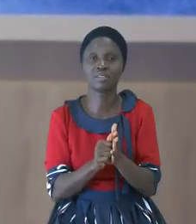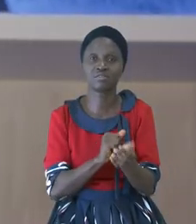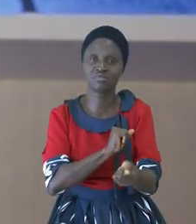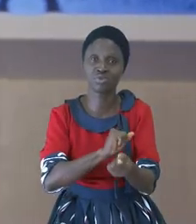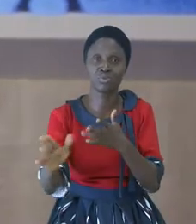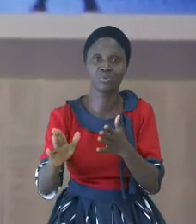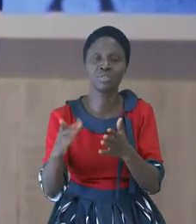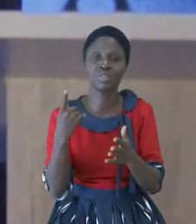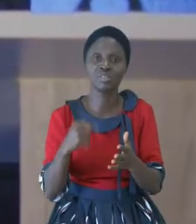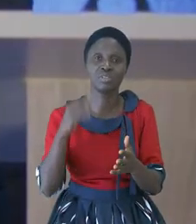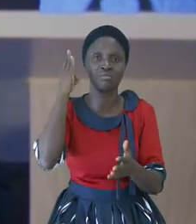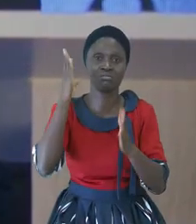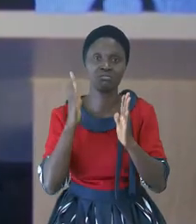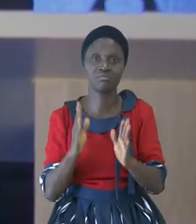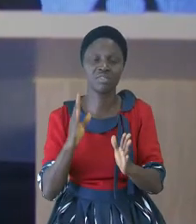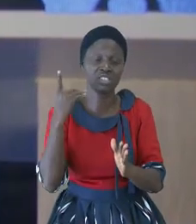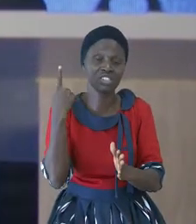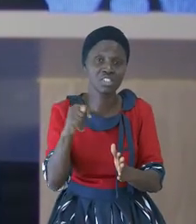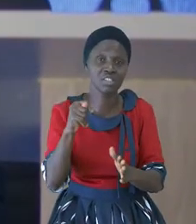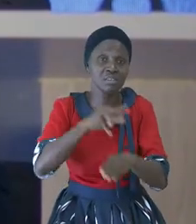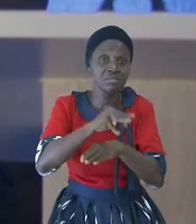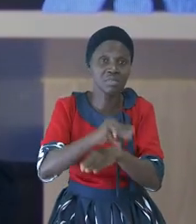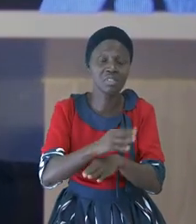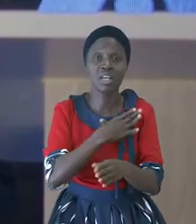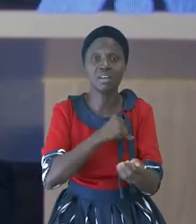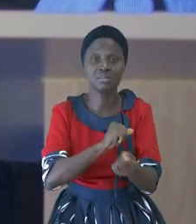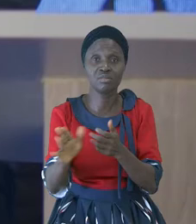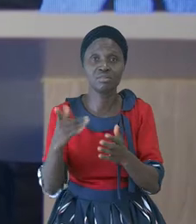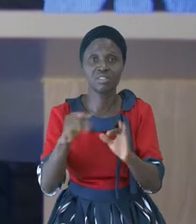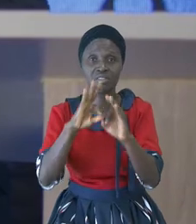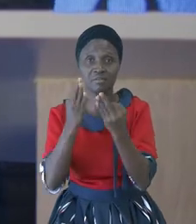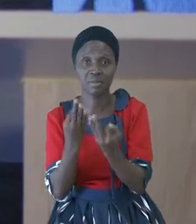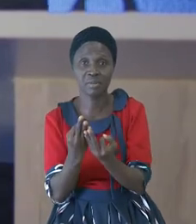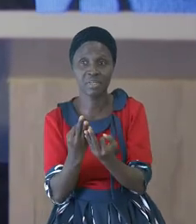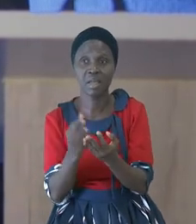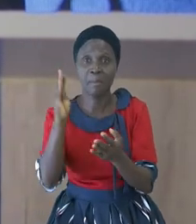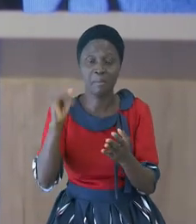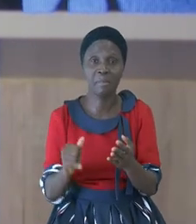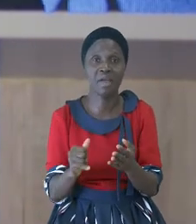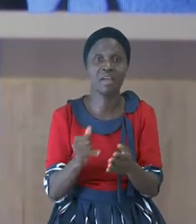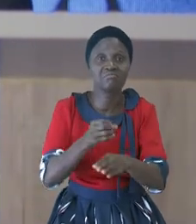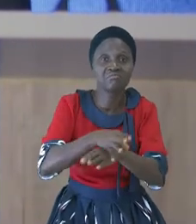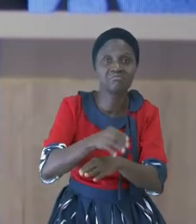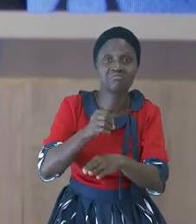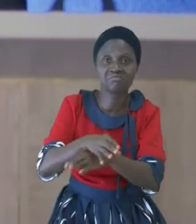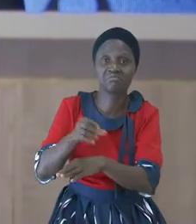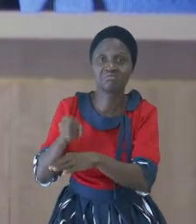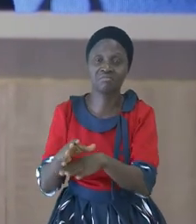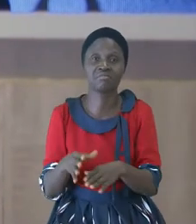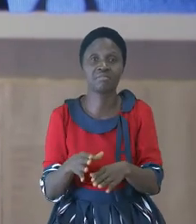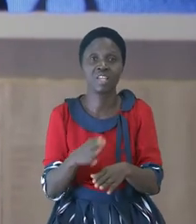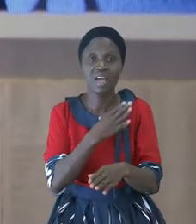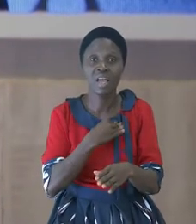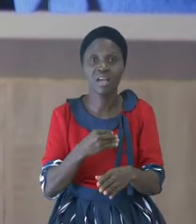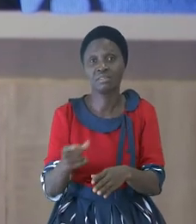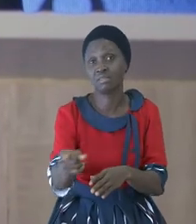ruin their families by advice, advice, advice. And they do not